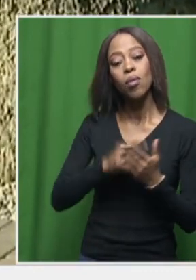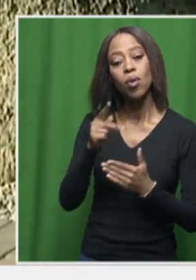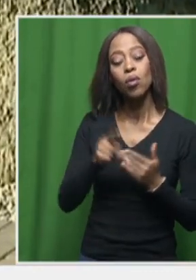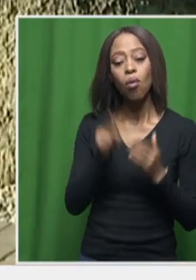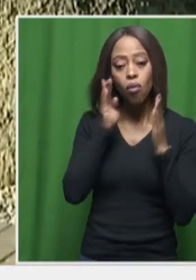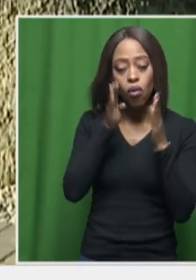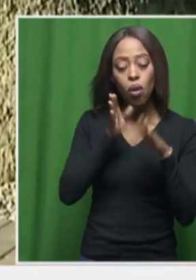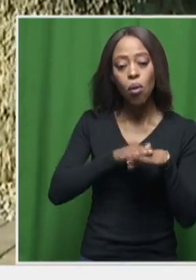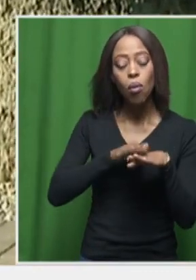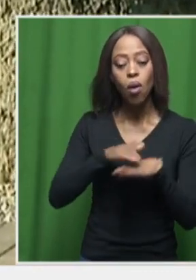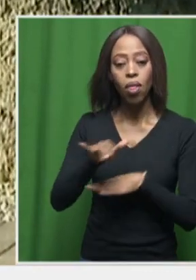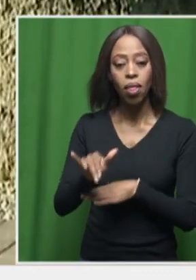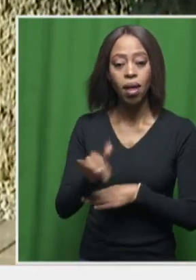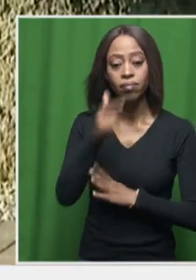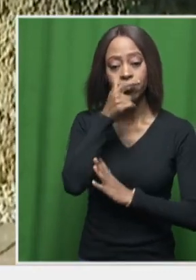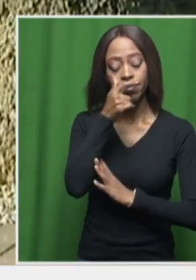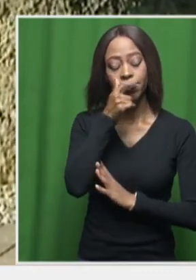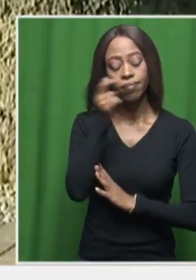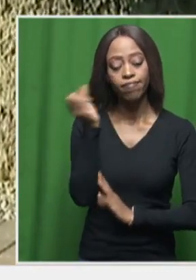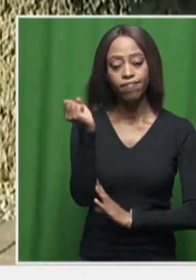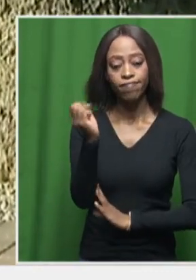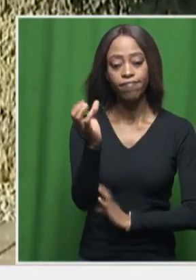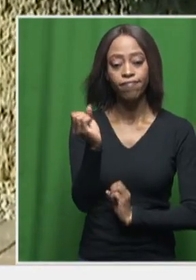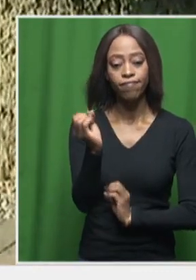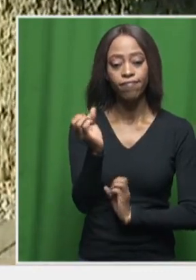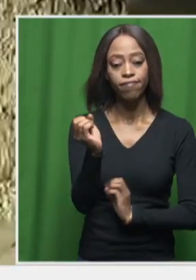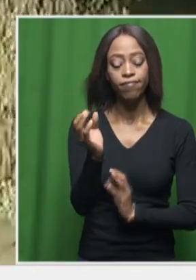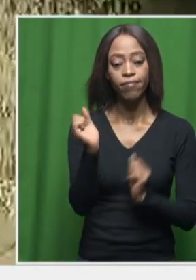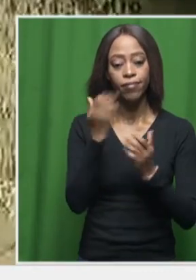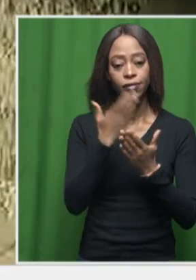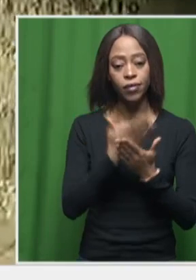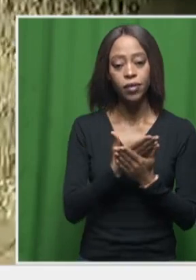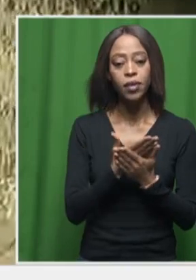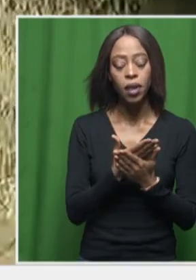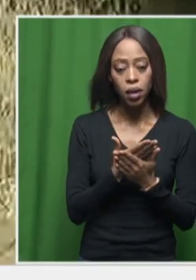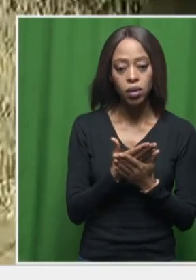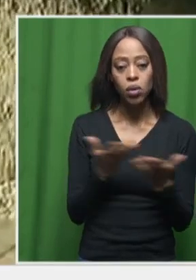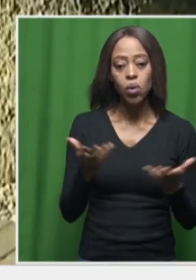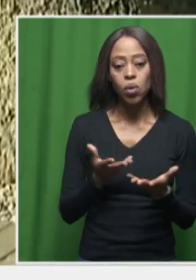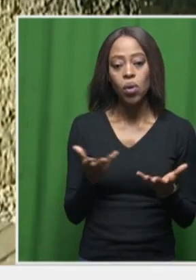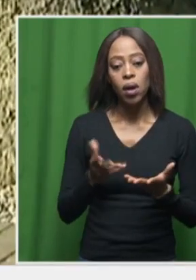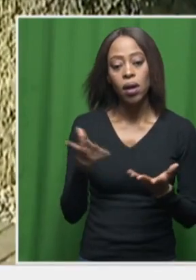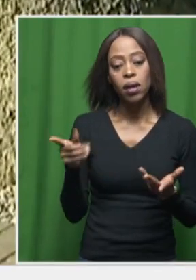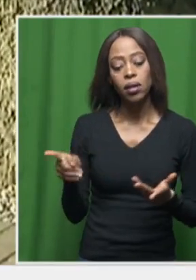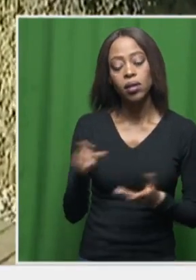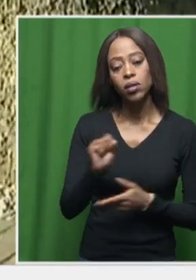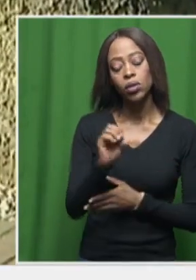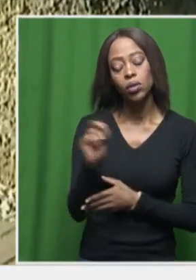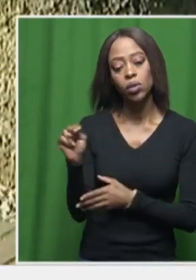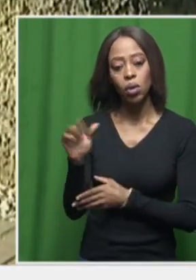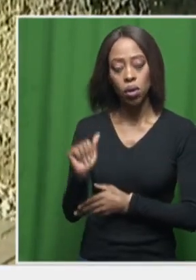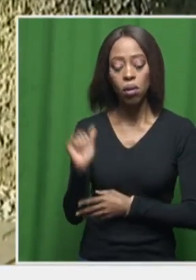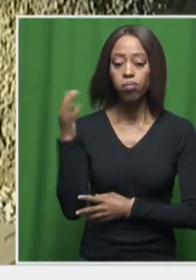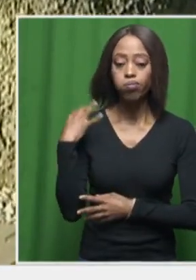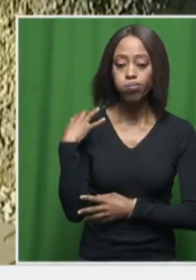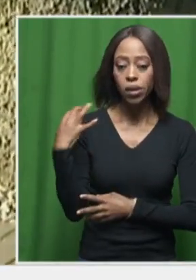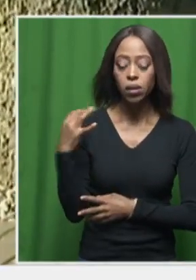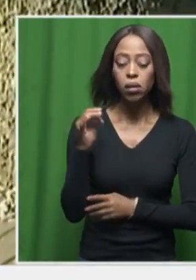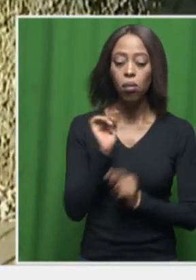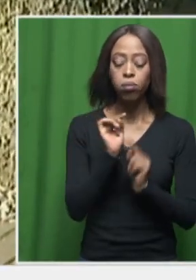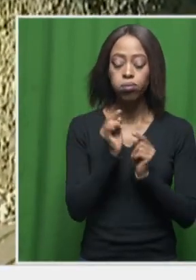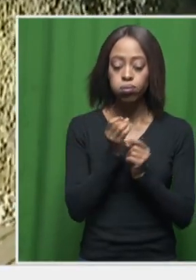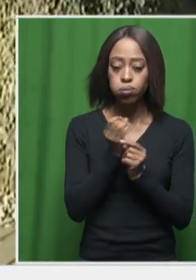when President Ramaphosa addresses the nation this evening in the State of the Nation address. Ministers are already